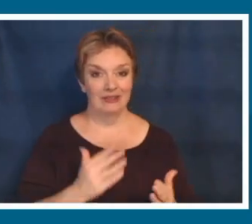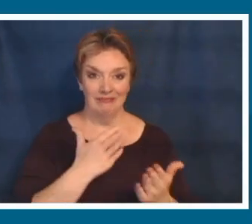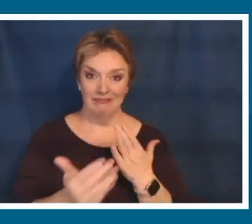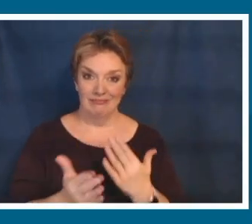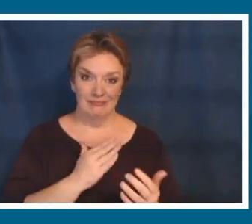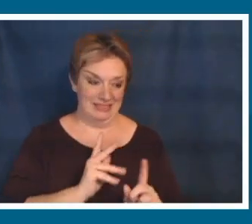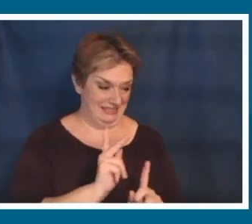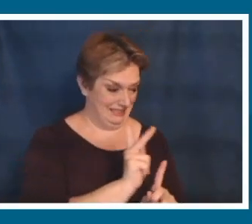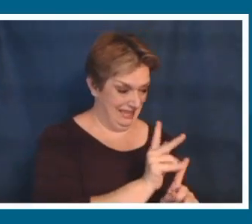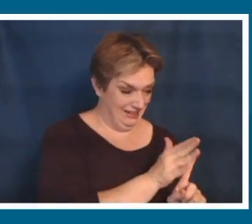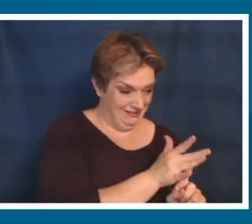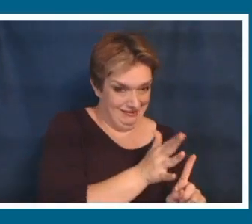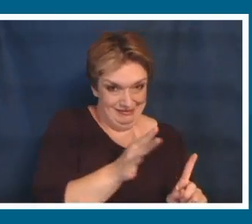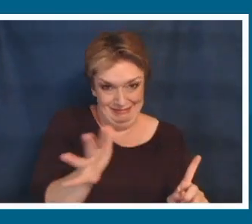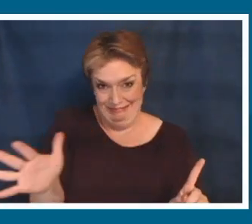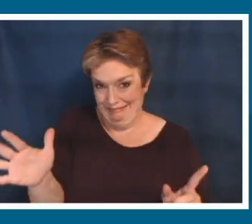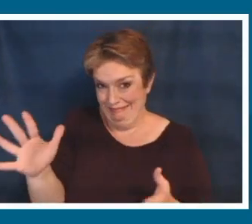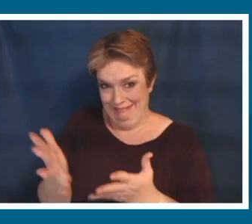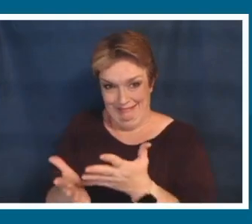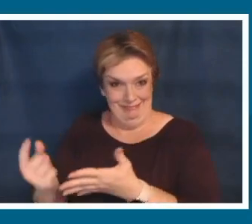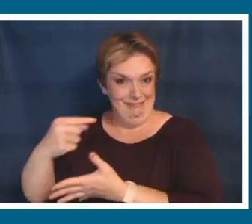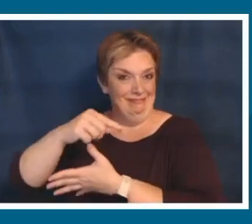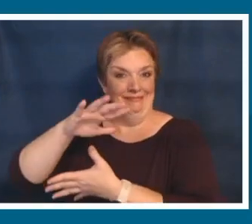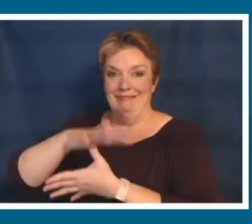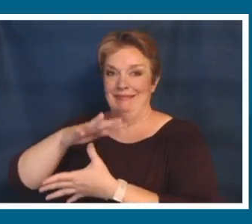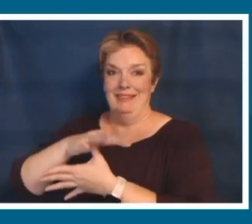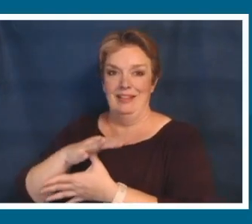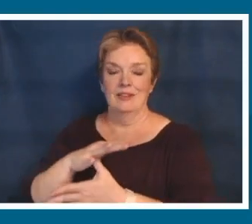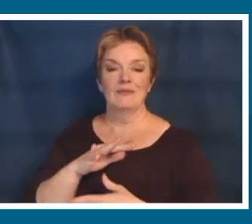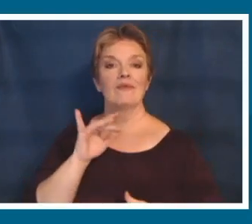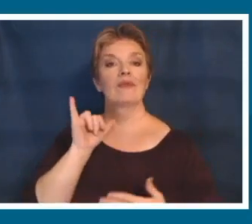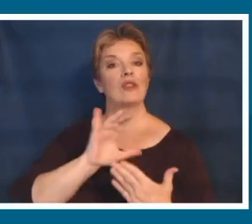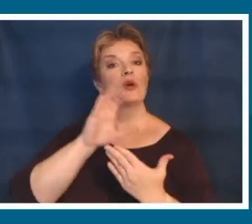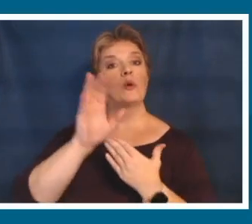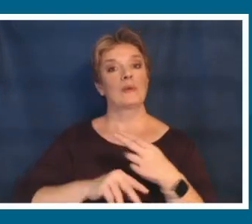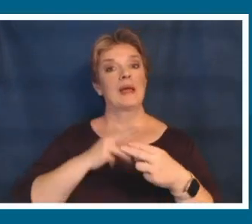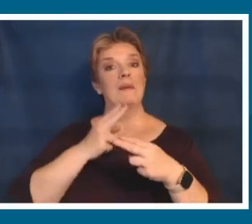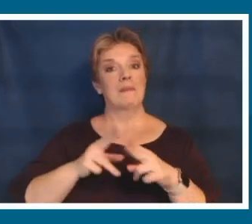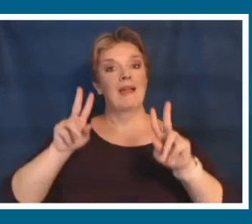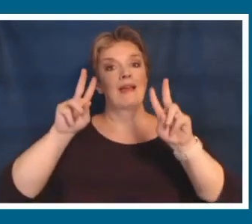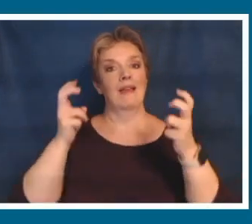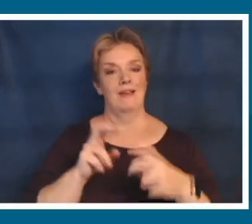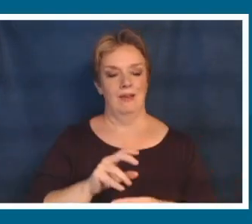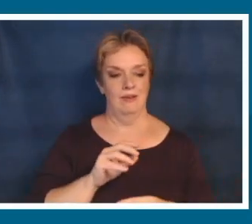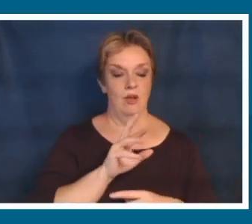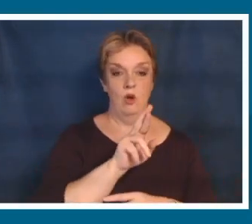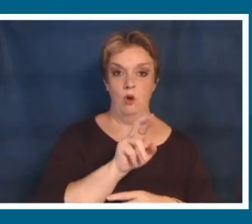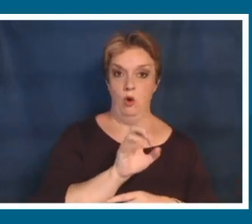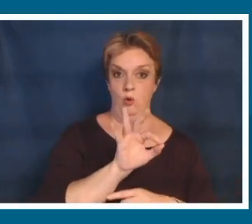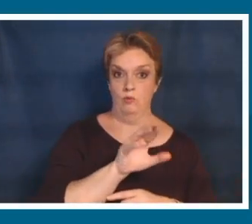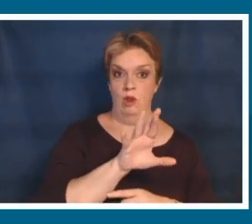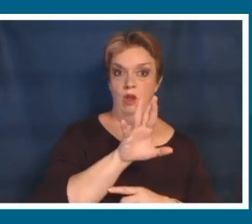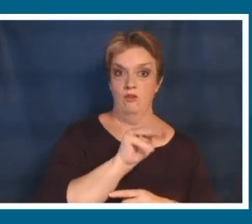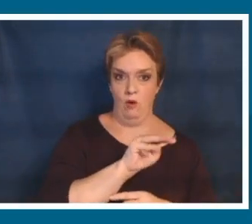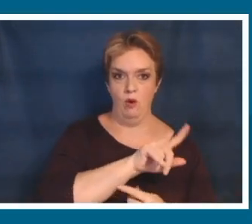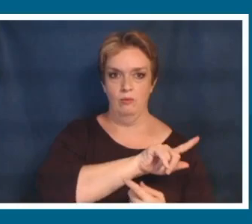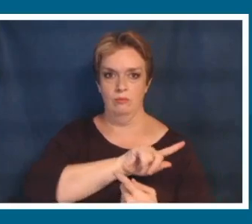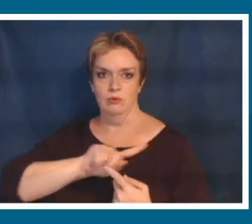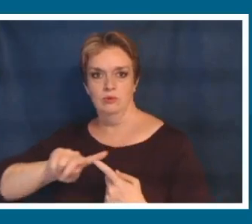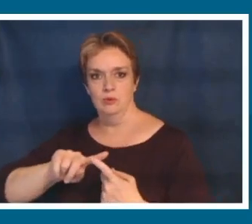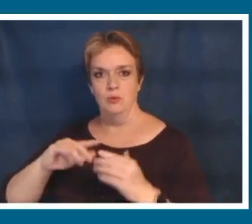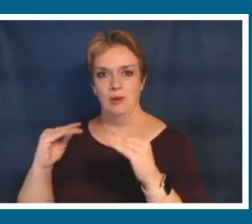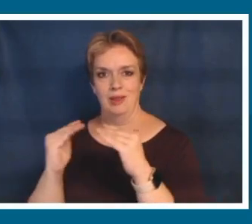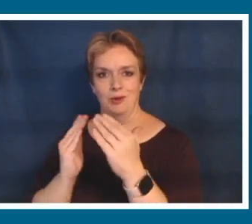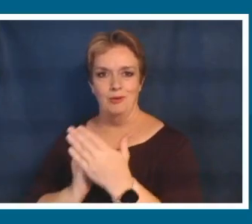It's going to be called From Reform to Equal Rights. It will start becoming available in January or February. And